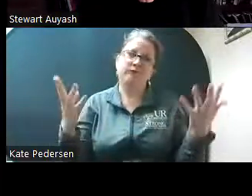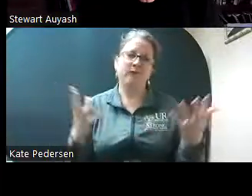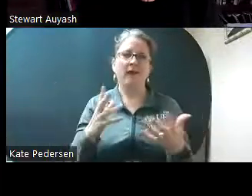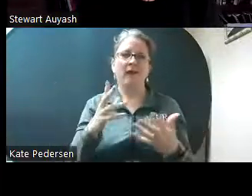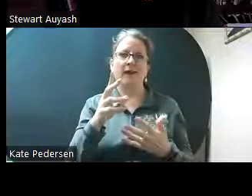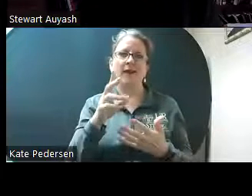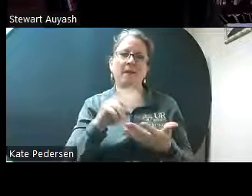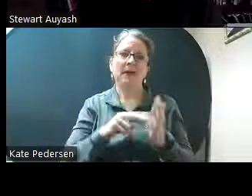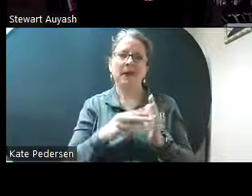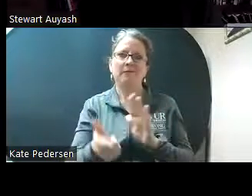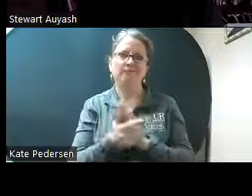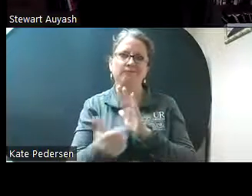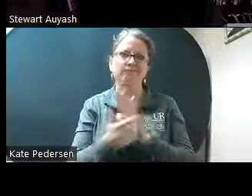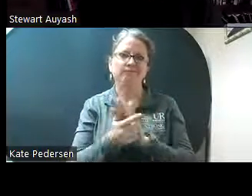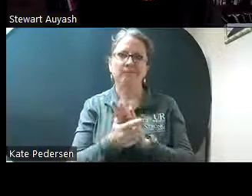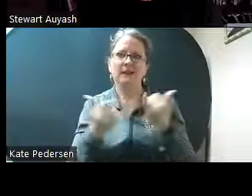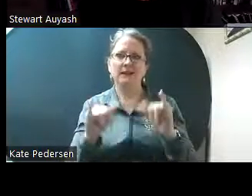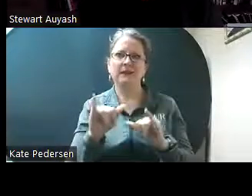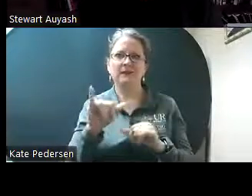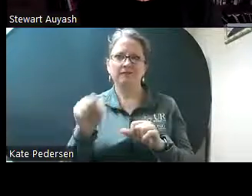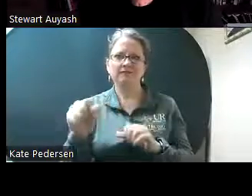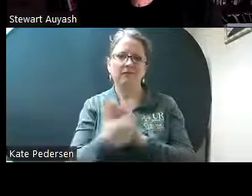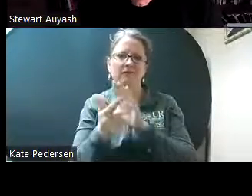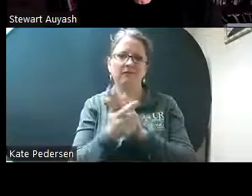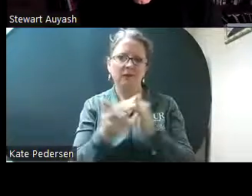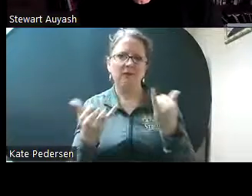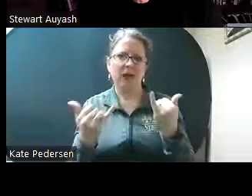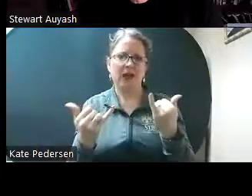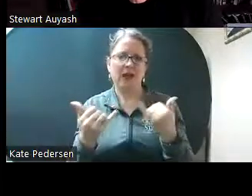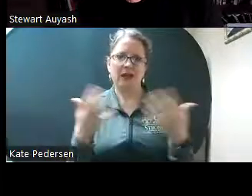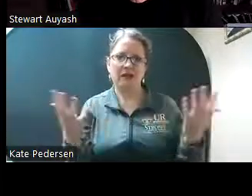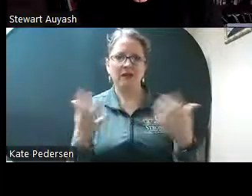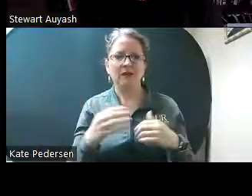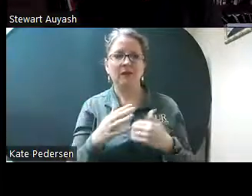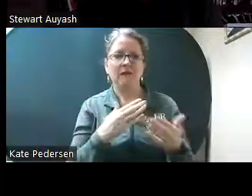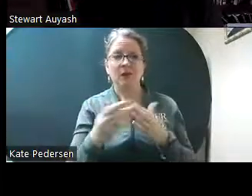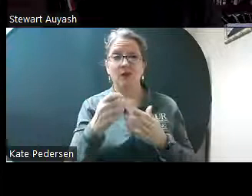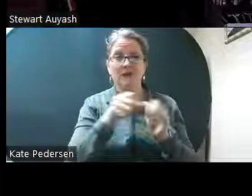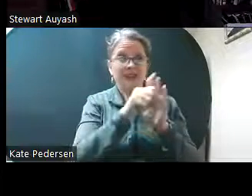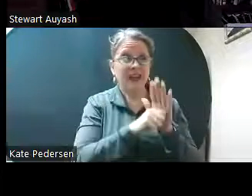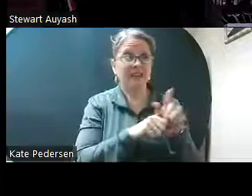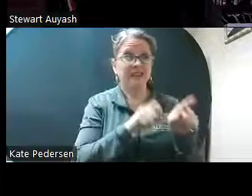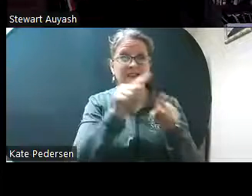of course it is still today a federal law that marijuana is illegal despite what the states are doing.